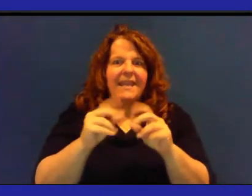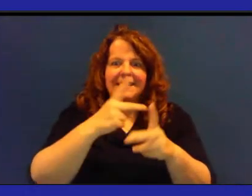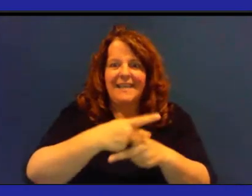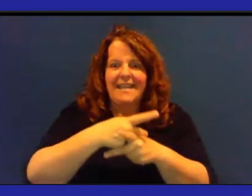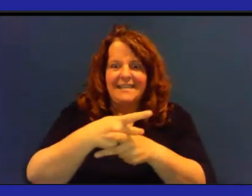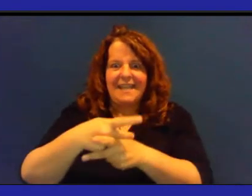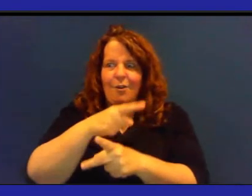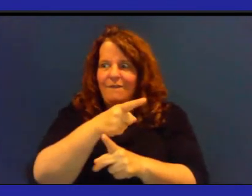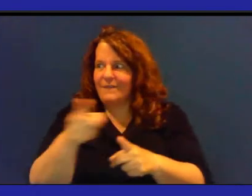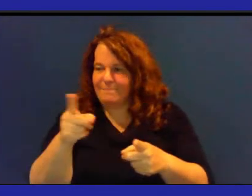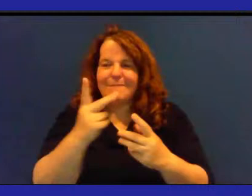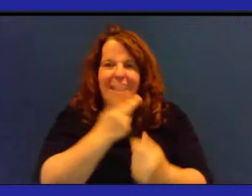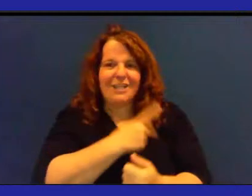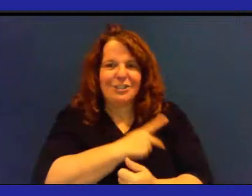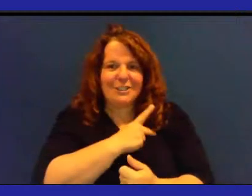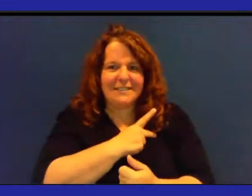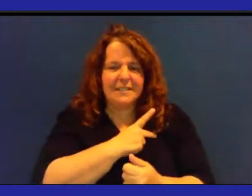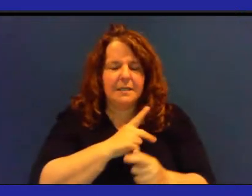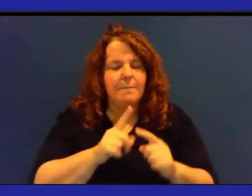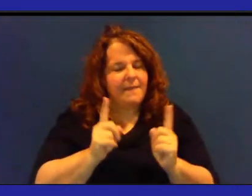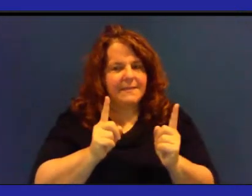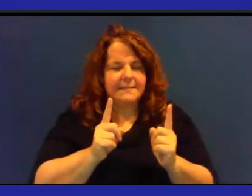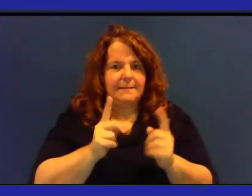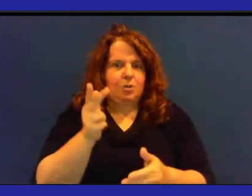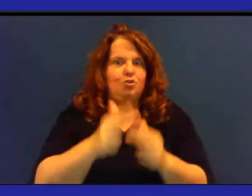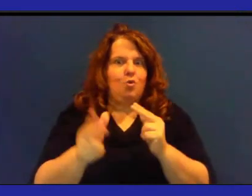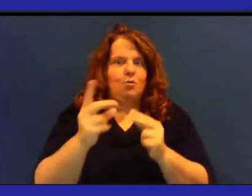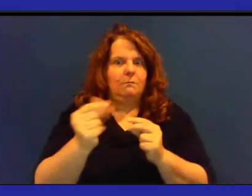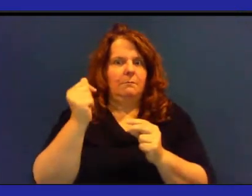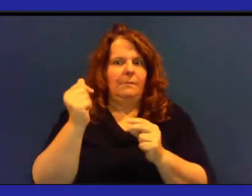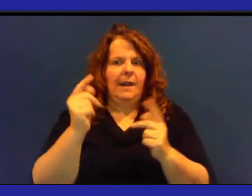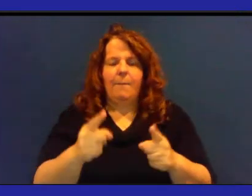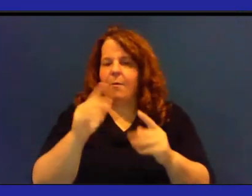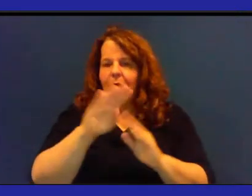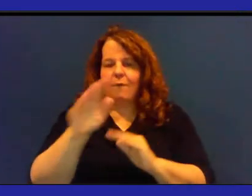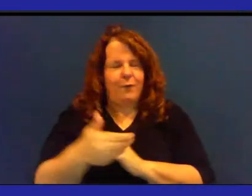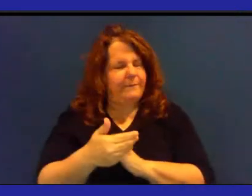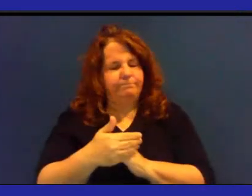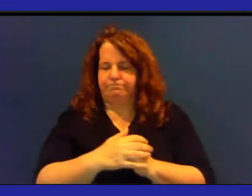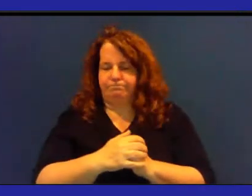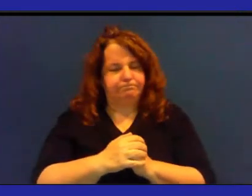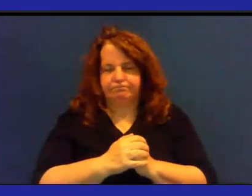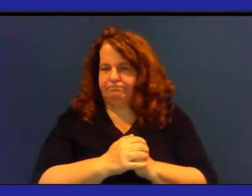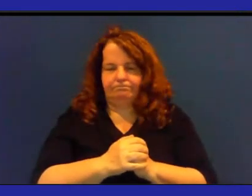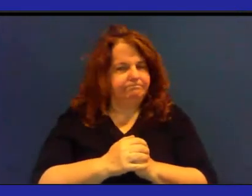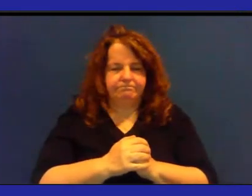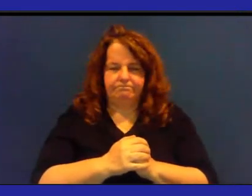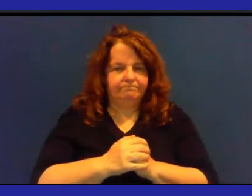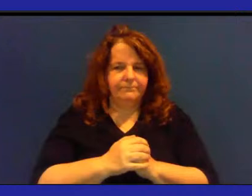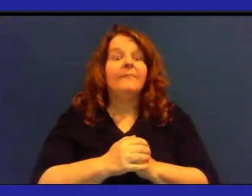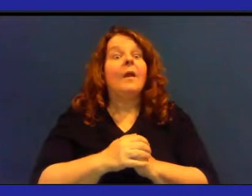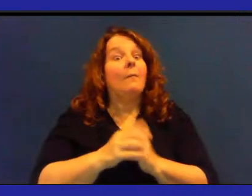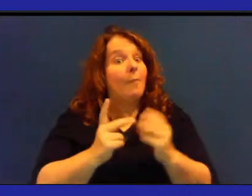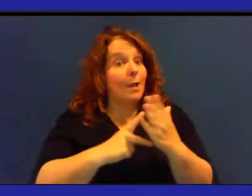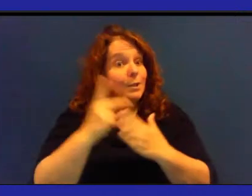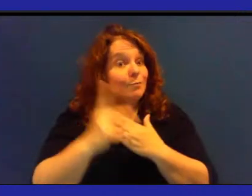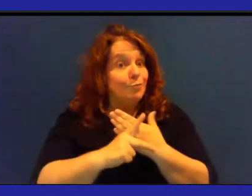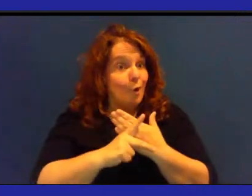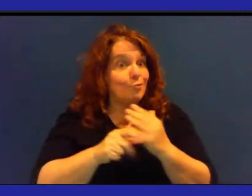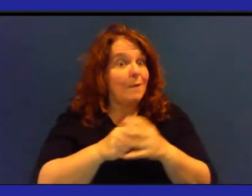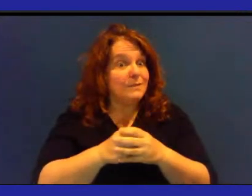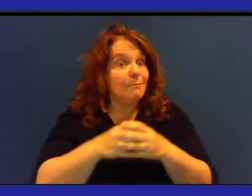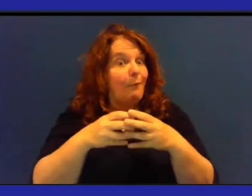patients. But this is not something that, it's going to happen overnight. But the programs are making a lot of